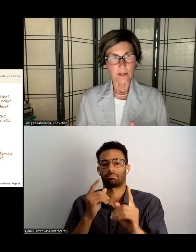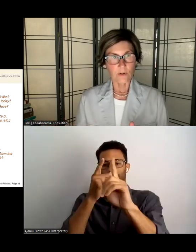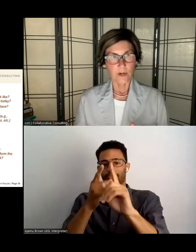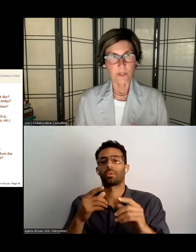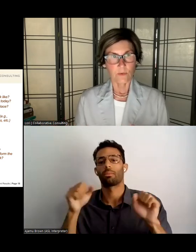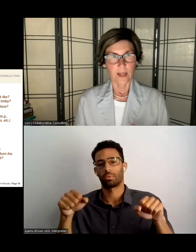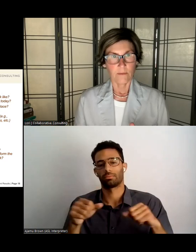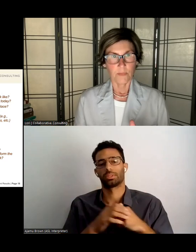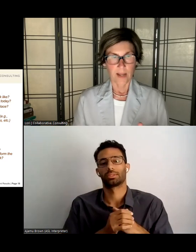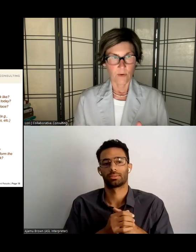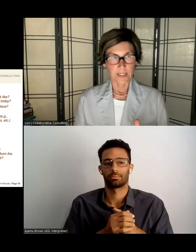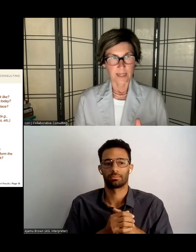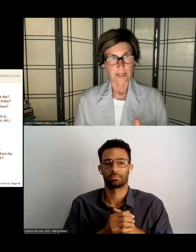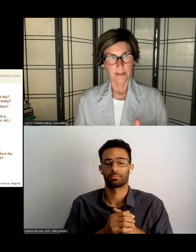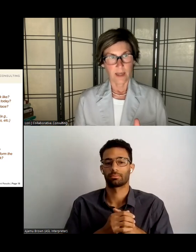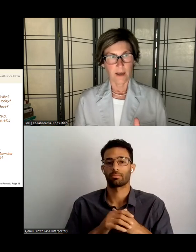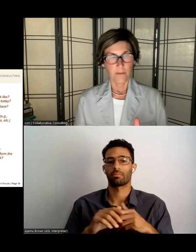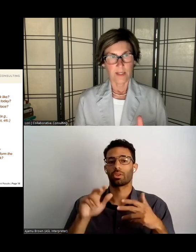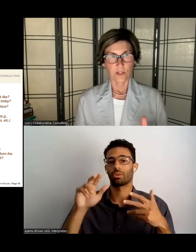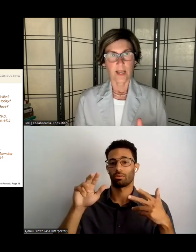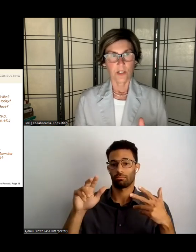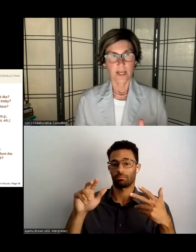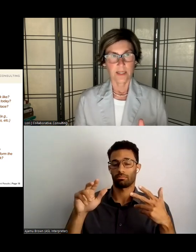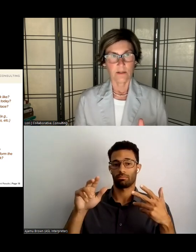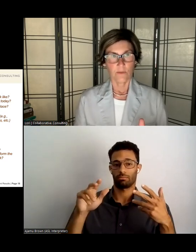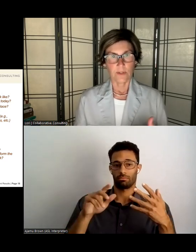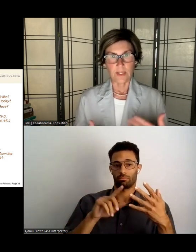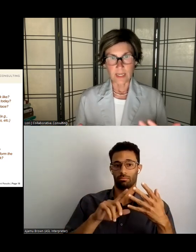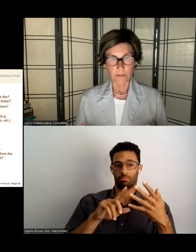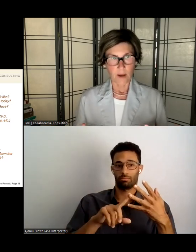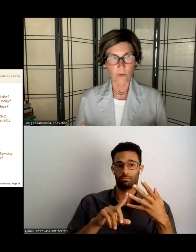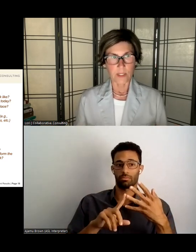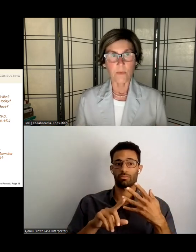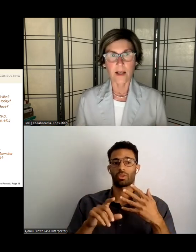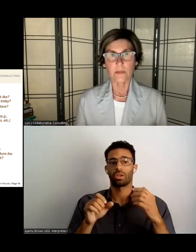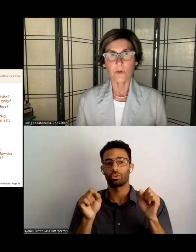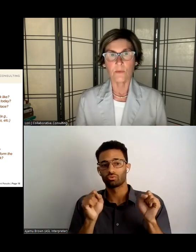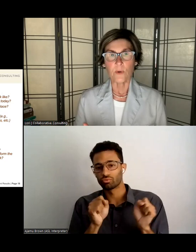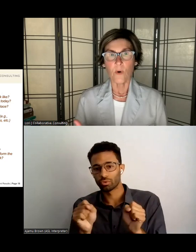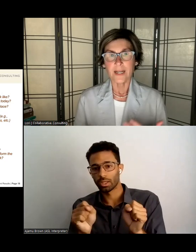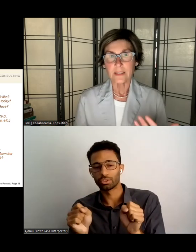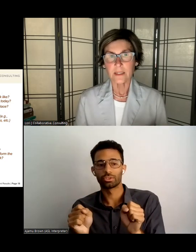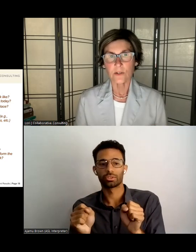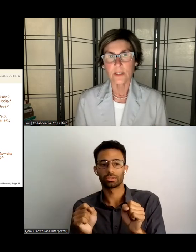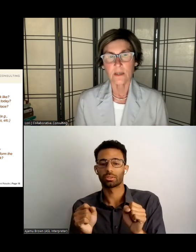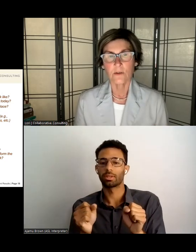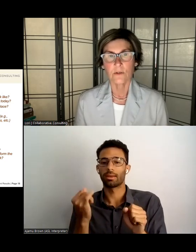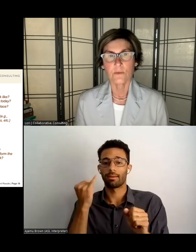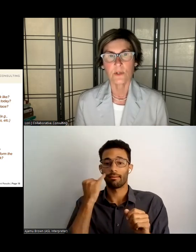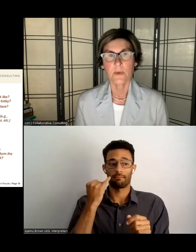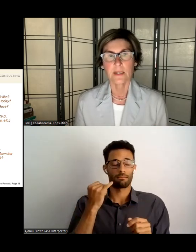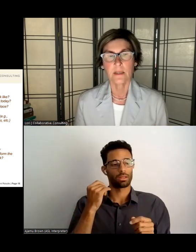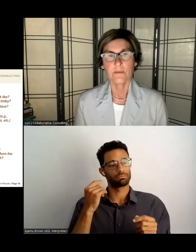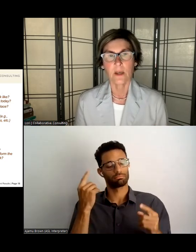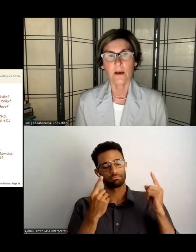third category was around prioritizing and strategizing. So if we're thinking about what's possible, we wanted to hear